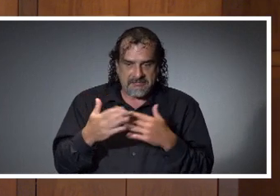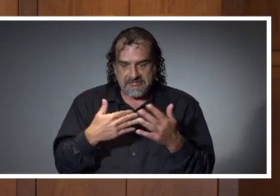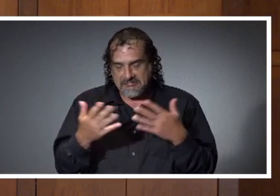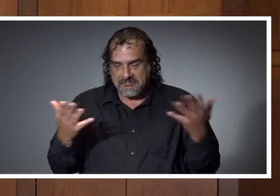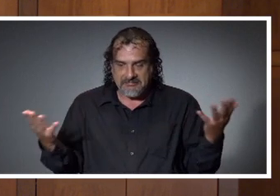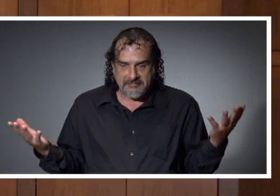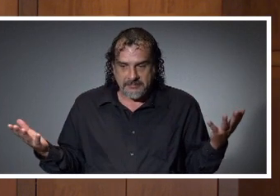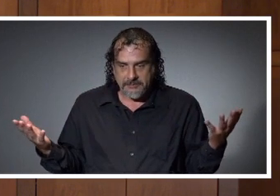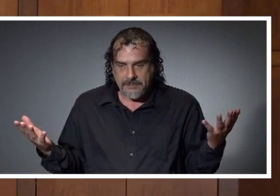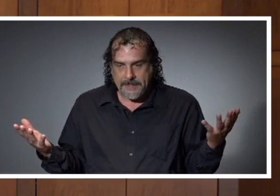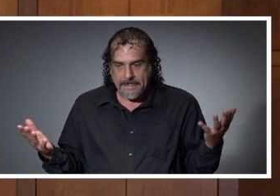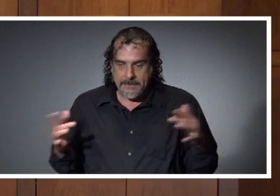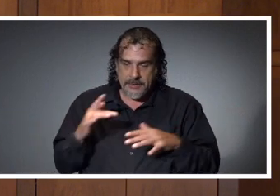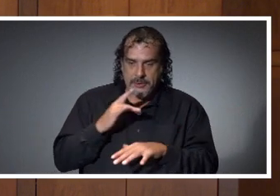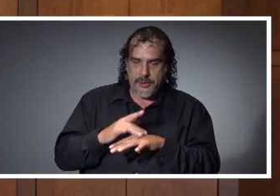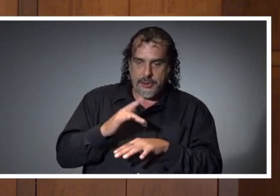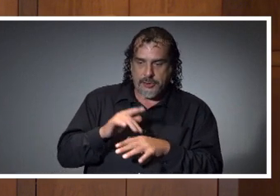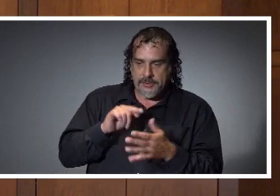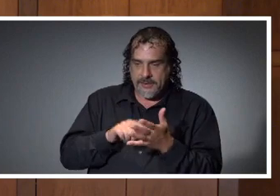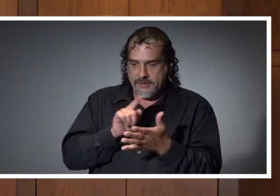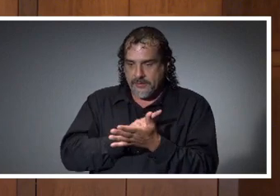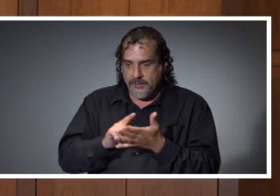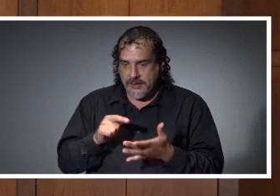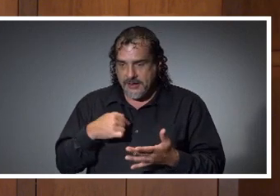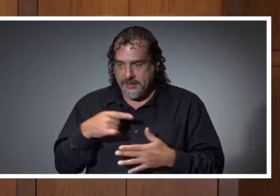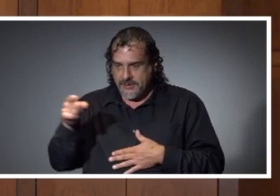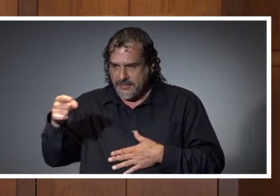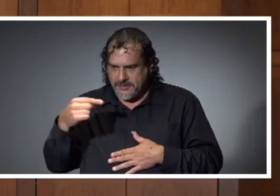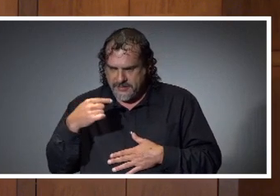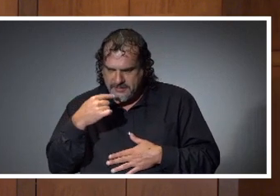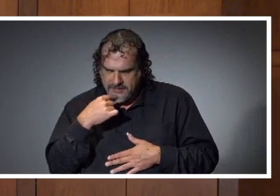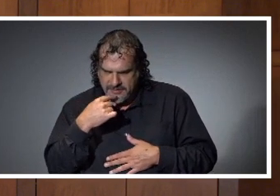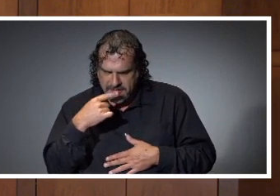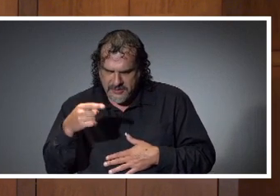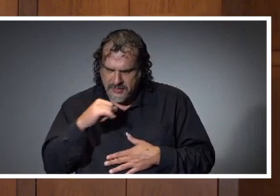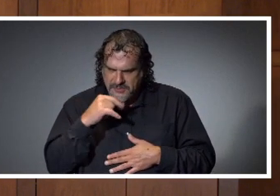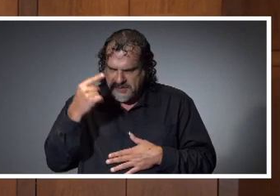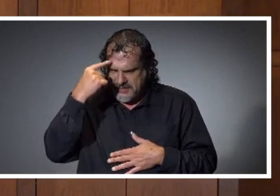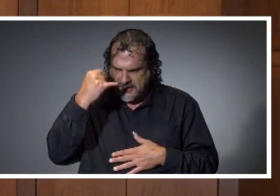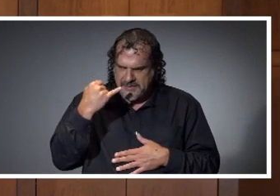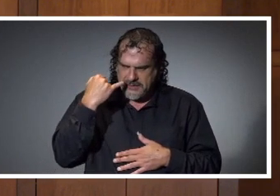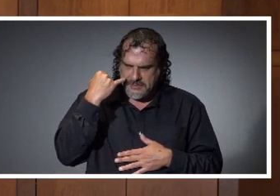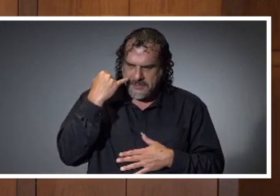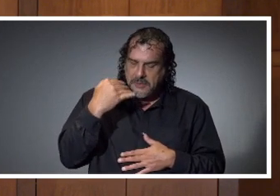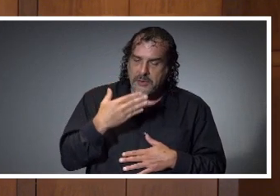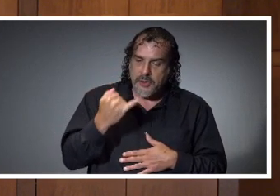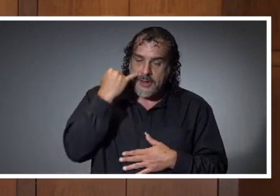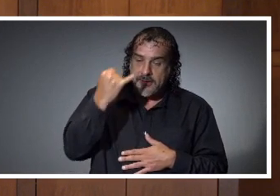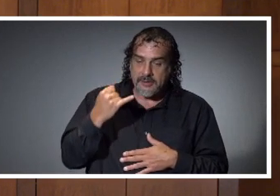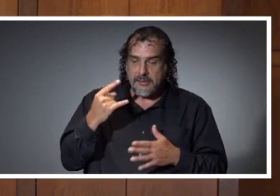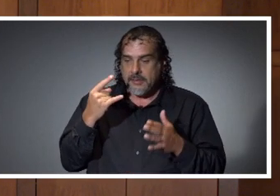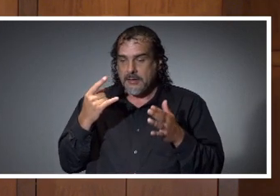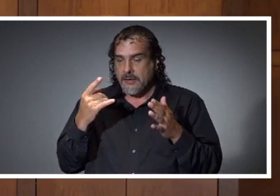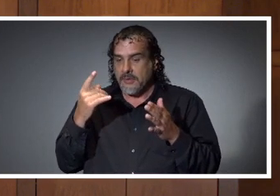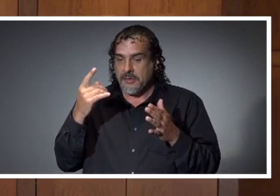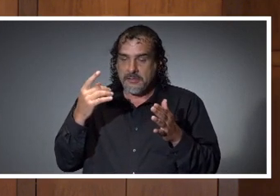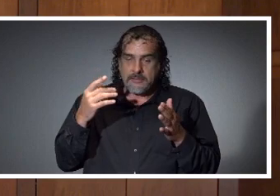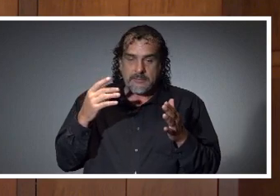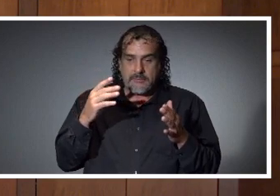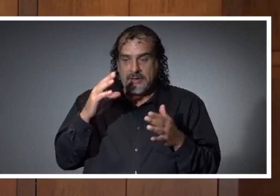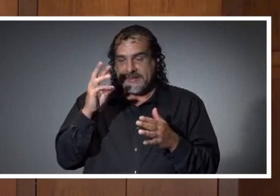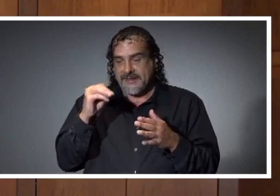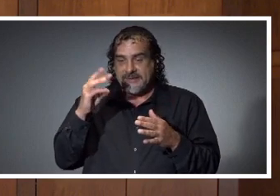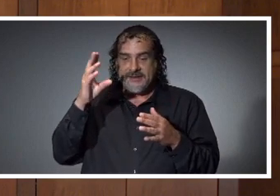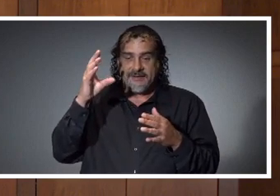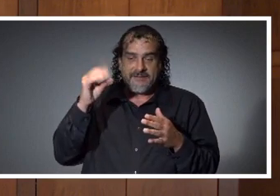Earlier this week and previously as well, you said that you don't think it's a good idea for thousands and thousands and thousands of people to attend